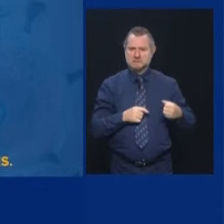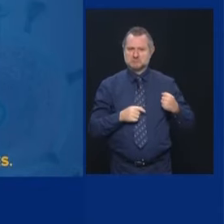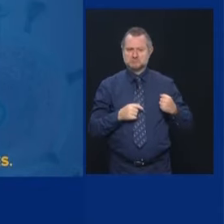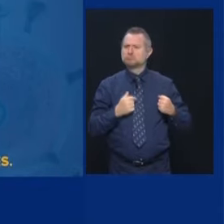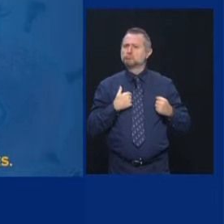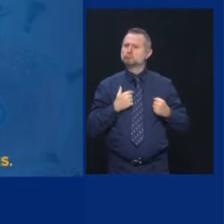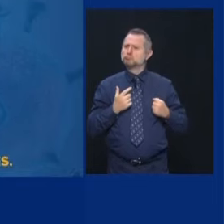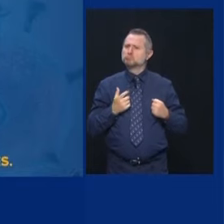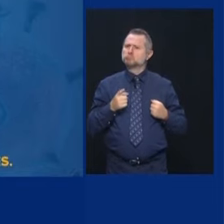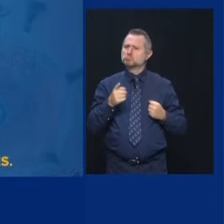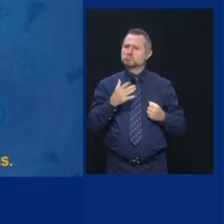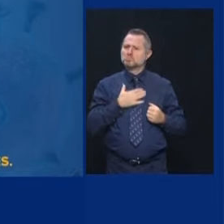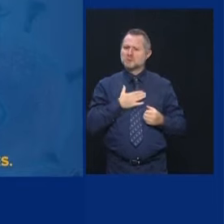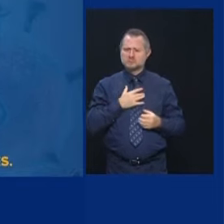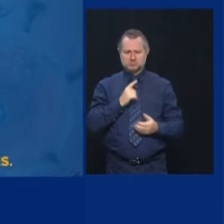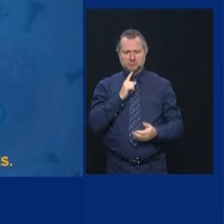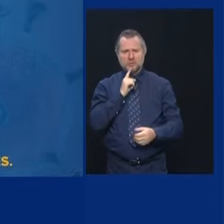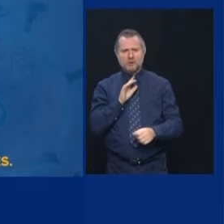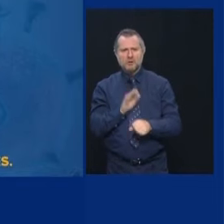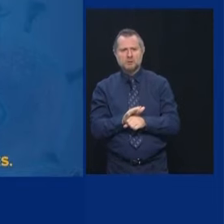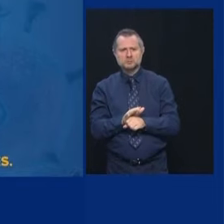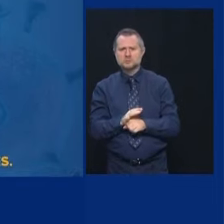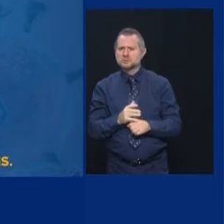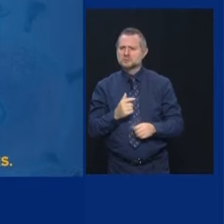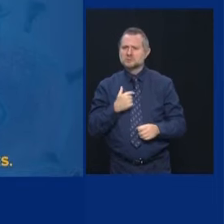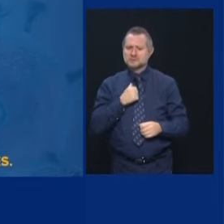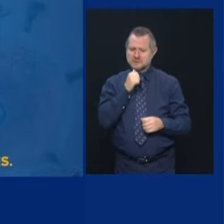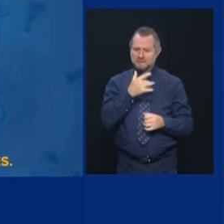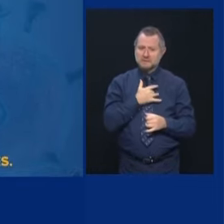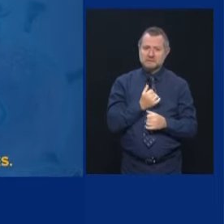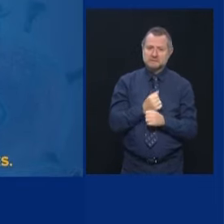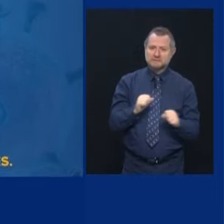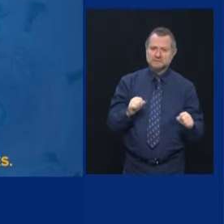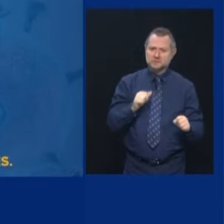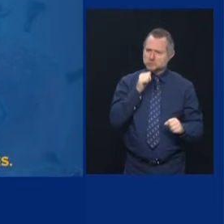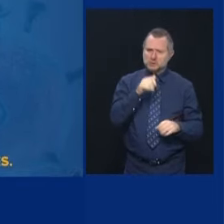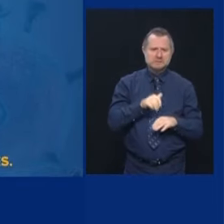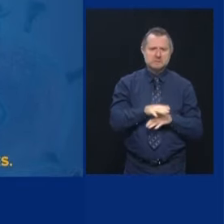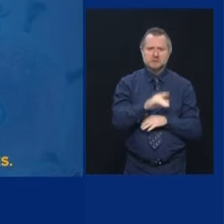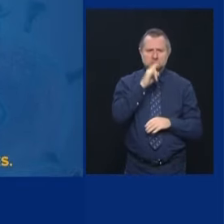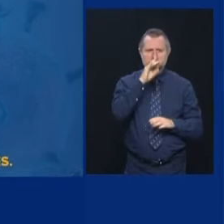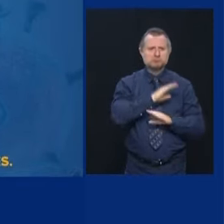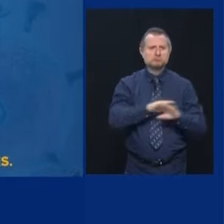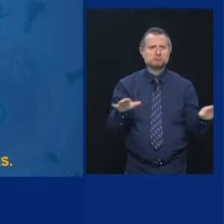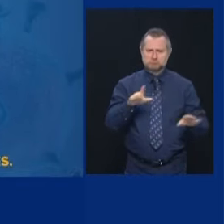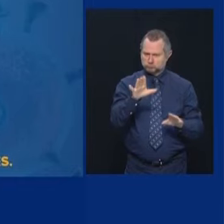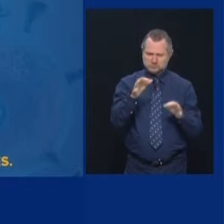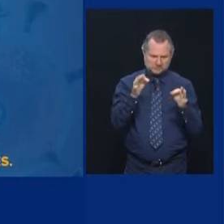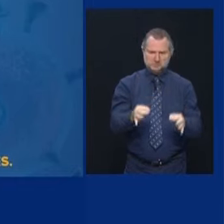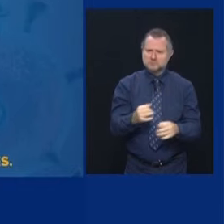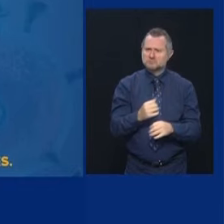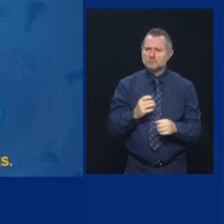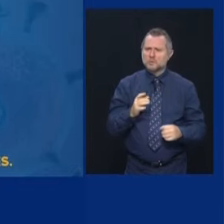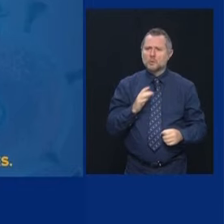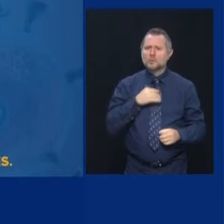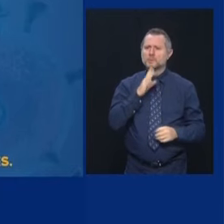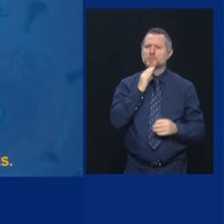my personal word on that. I've spoken to thousands of parents who have called up and said, I'm worried about sending my child to school.